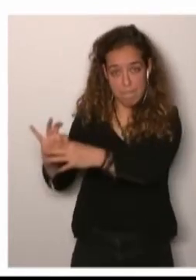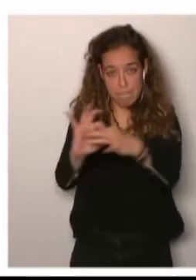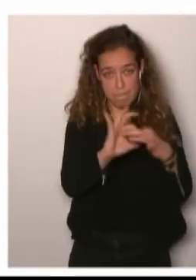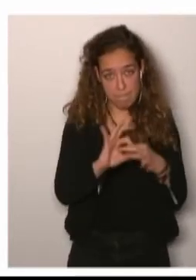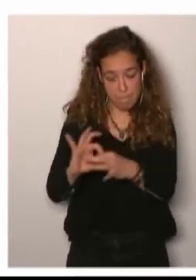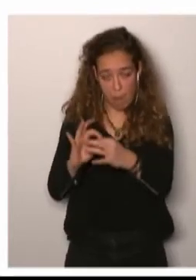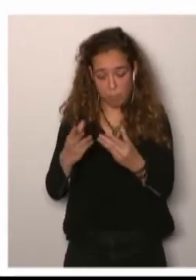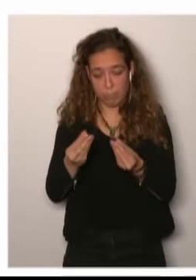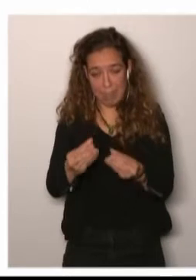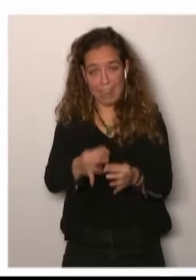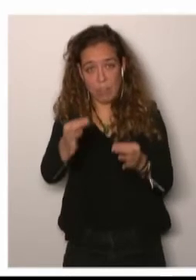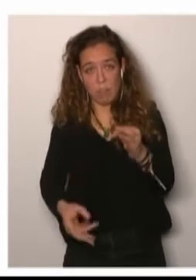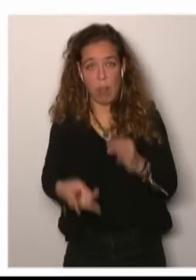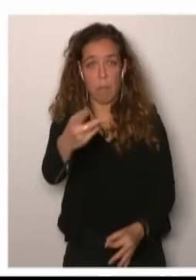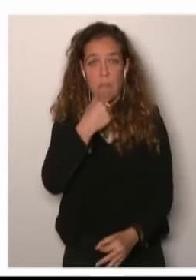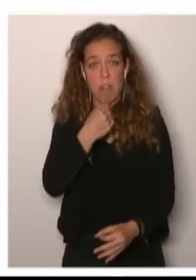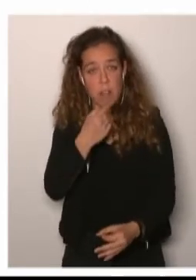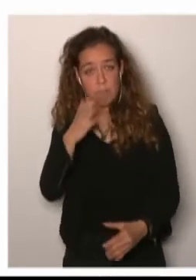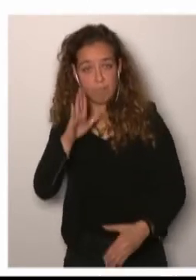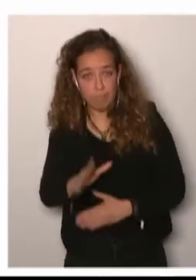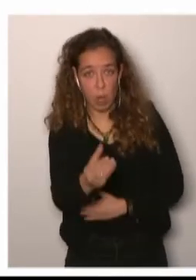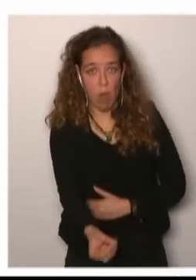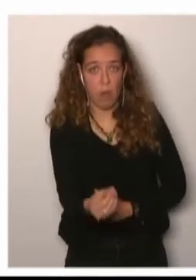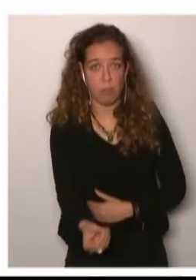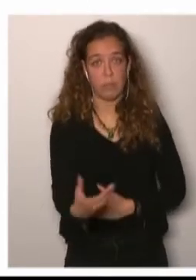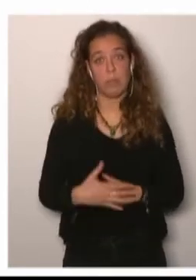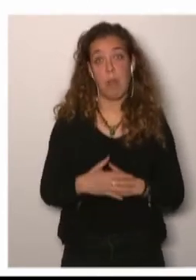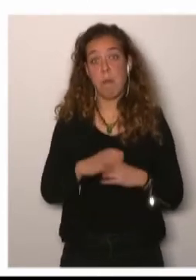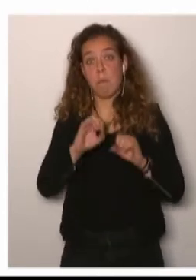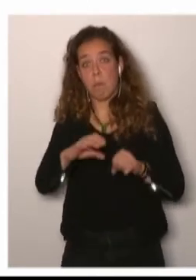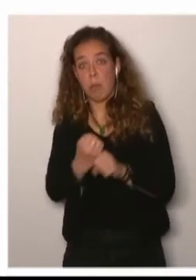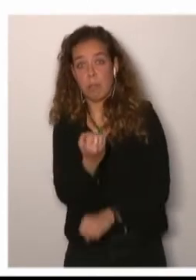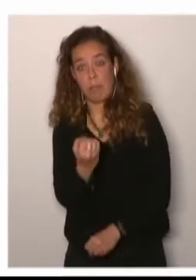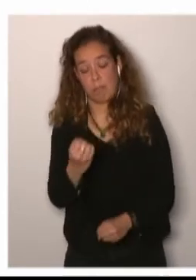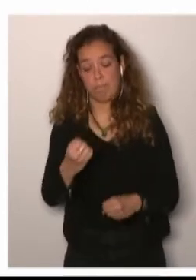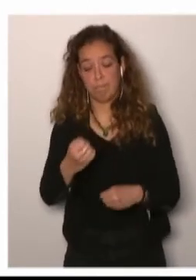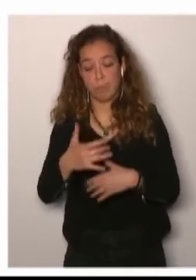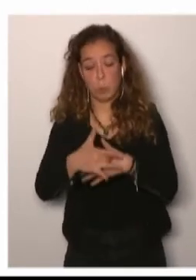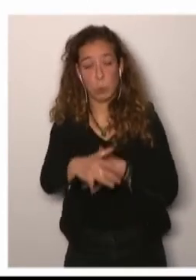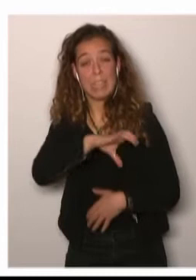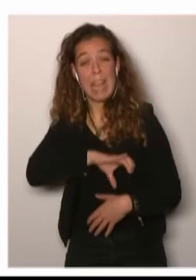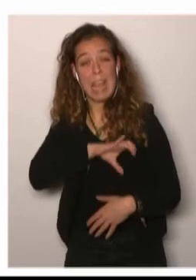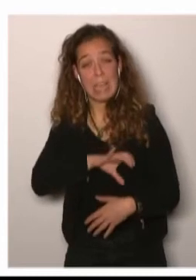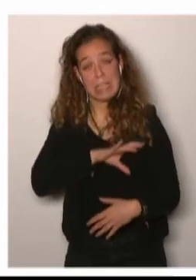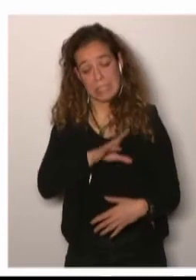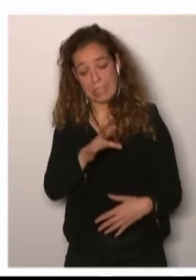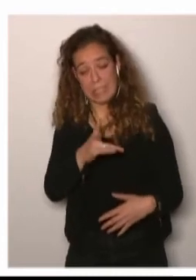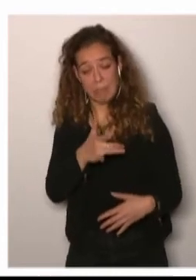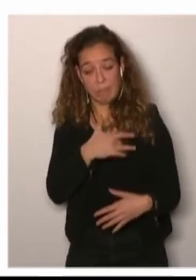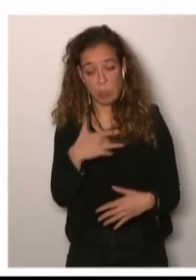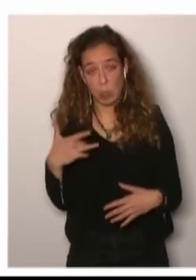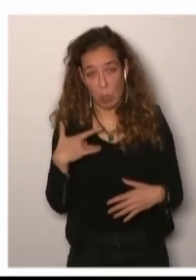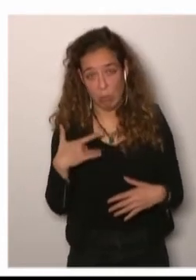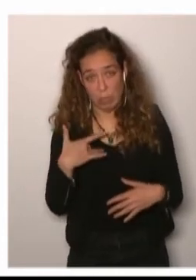sponsors facilitating more timely completion of pediatric clinical studies. Of course, I have to mention the clinical trial regulation, which